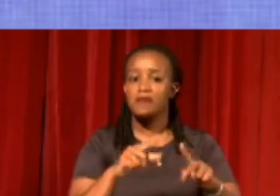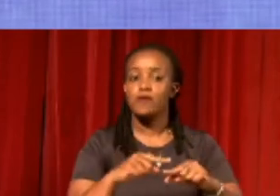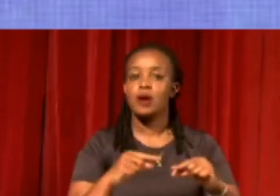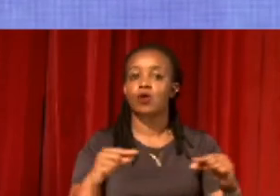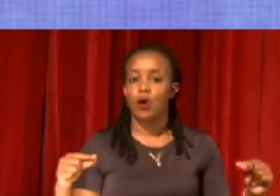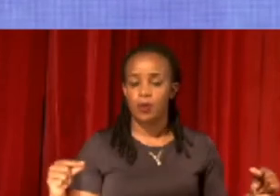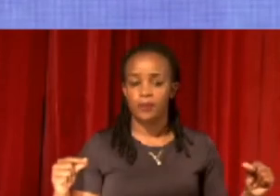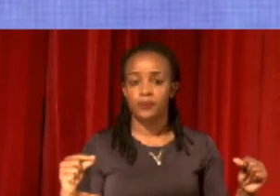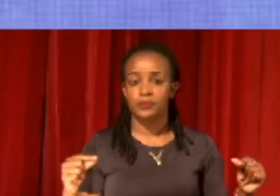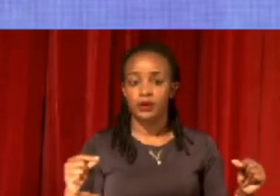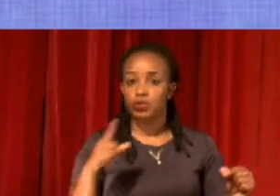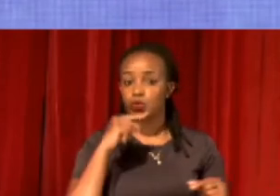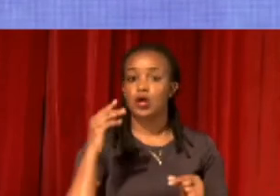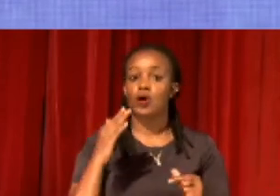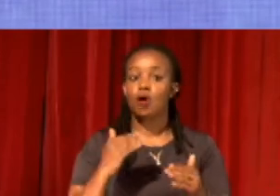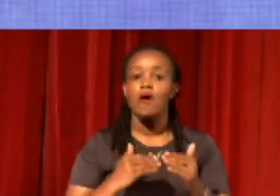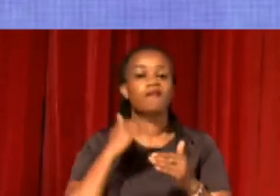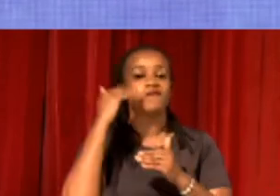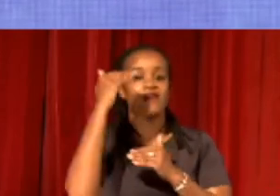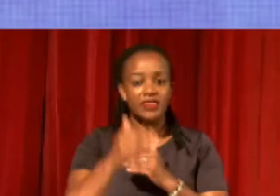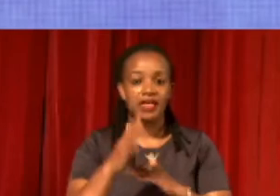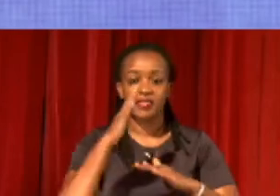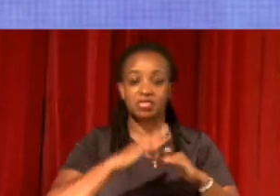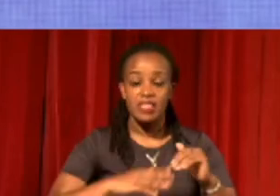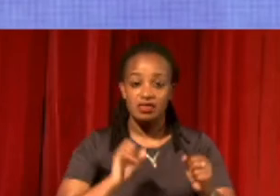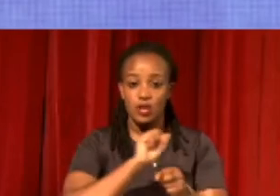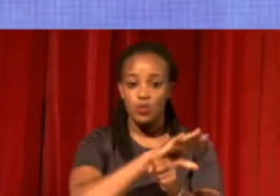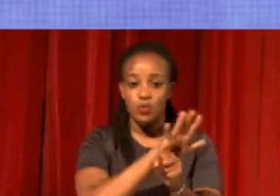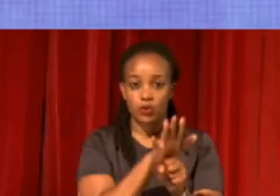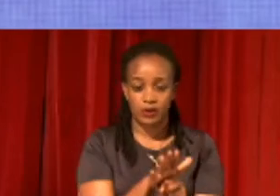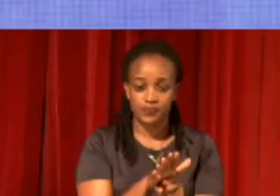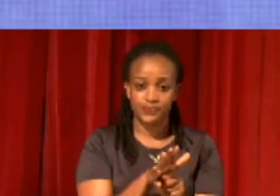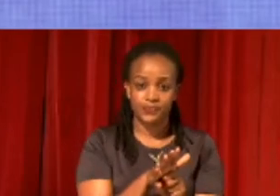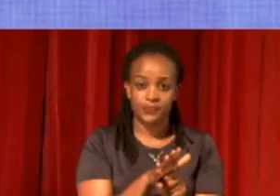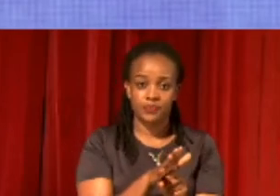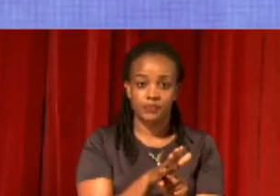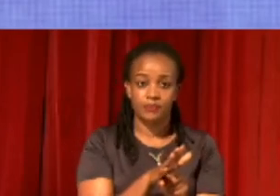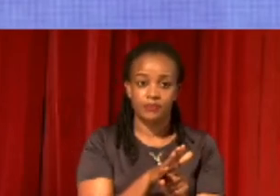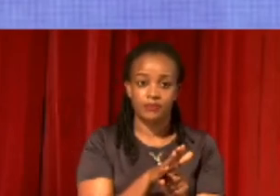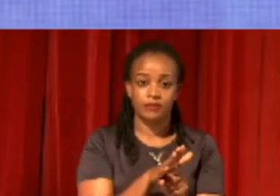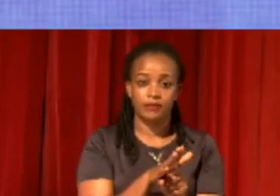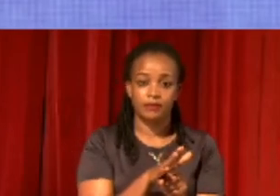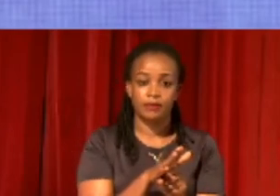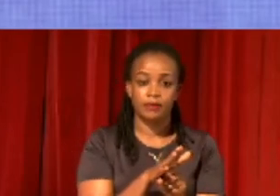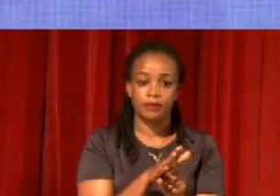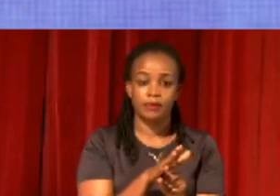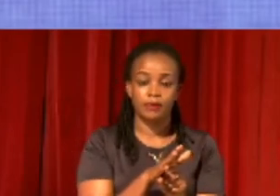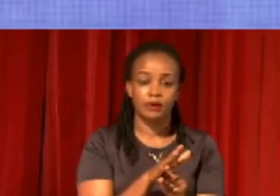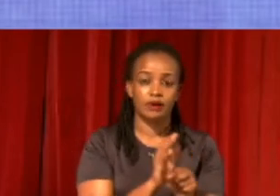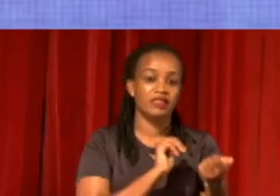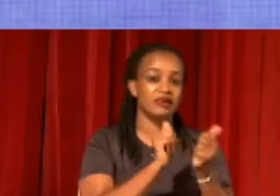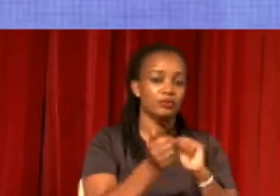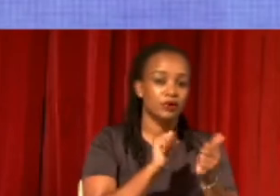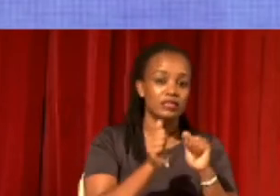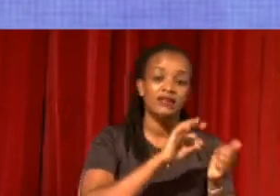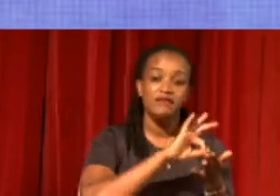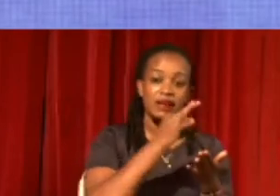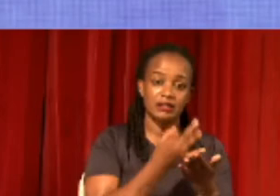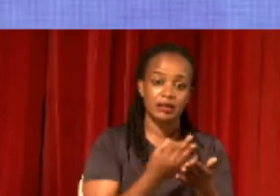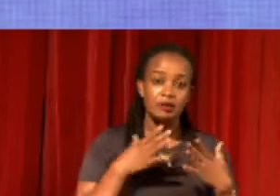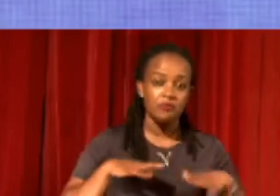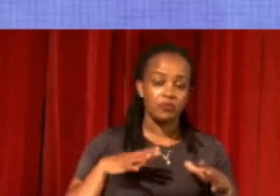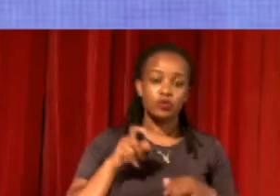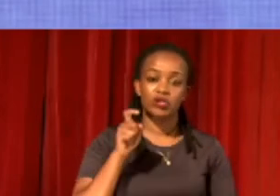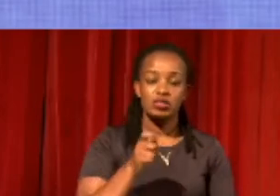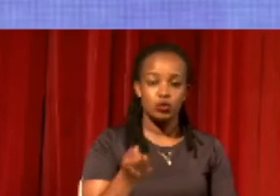It will even go further than the COVID-19 period. And let me say this, the sports funds, people need to understand how